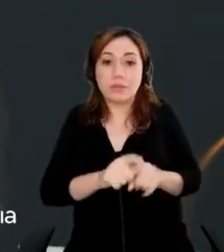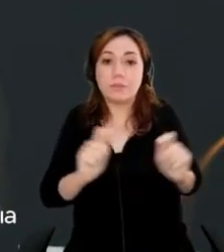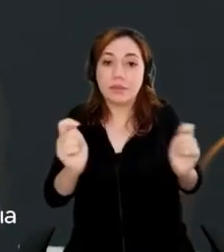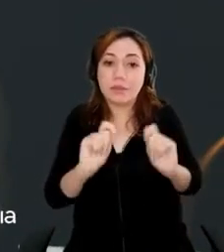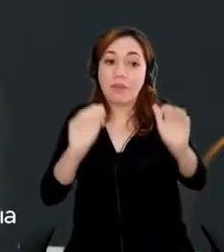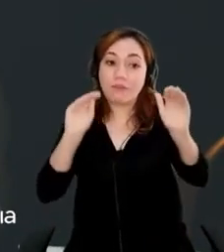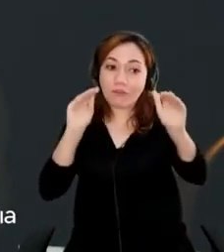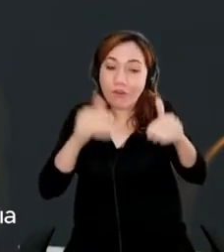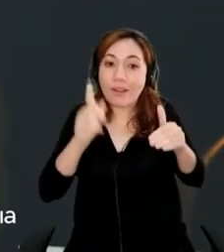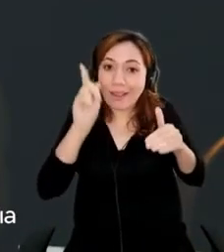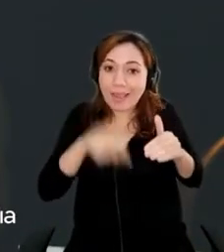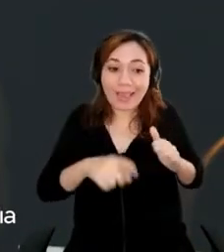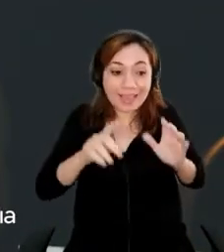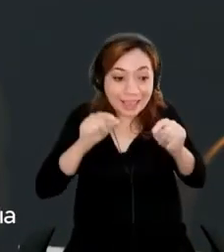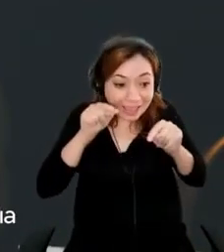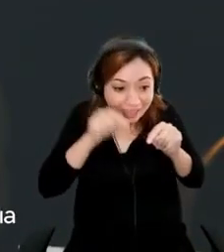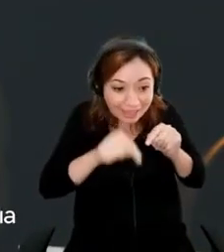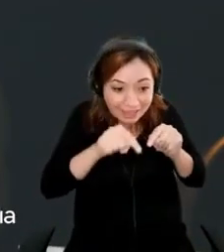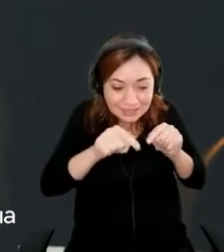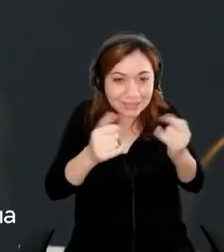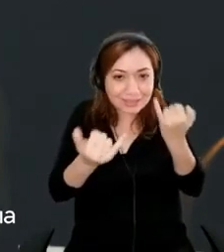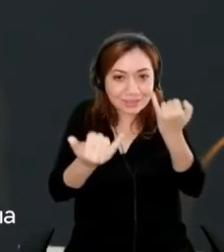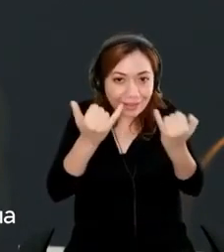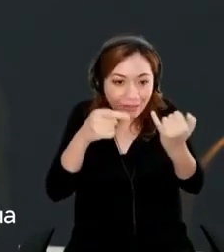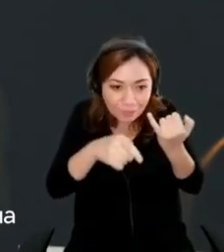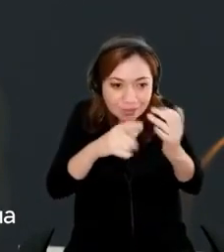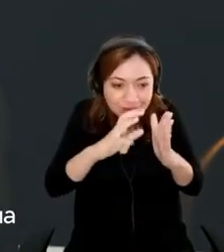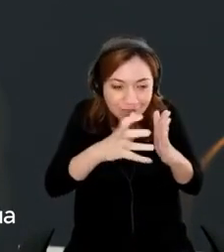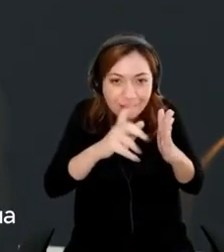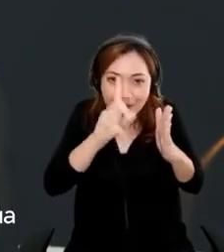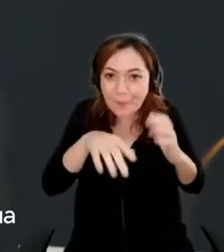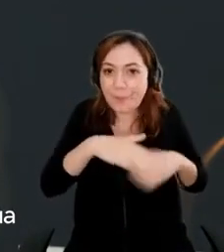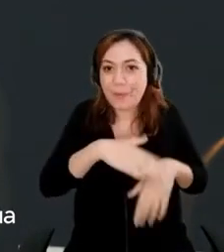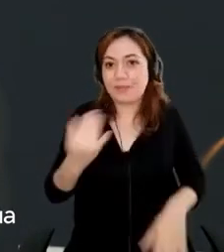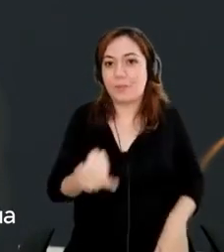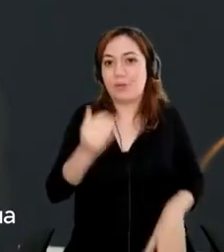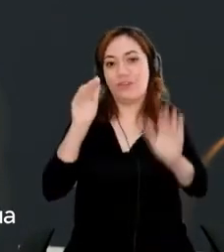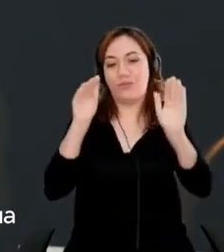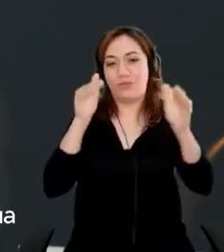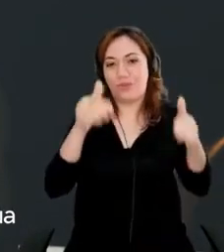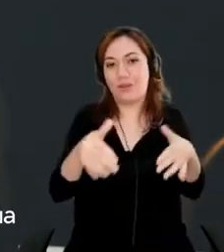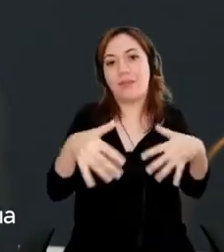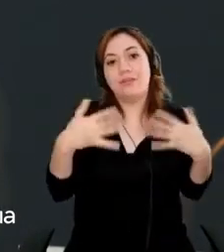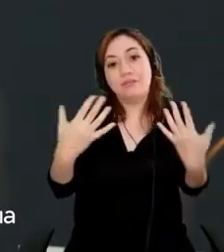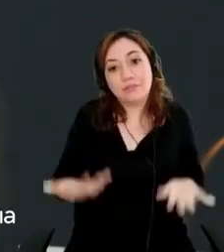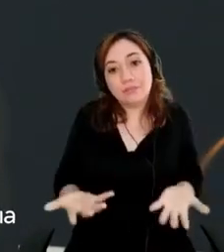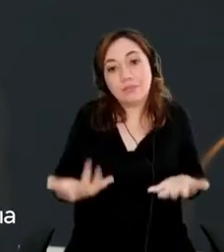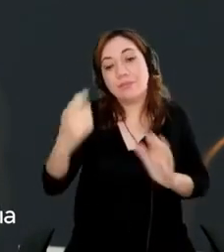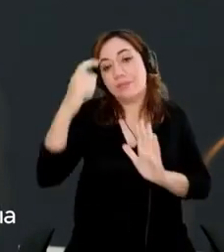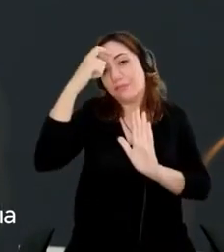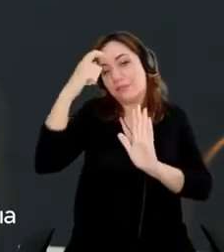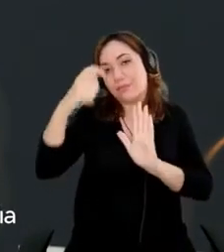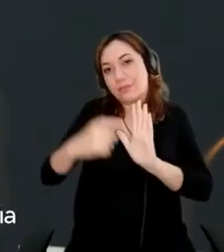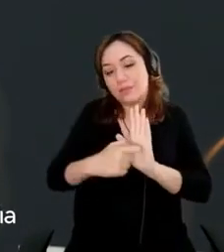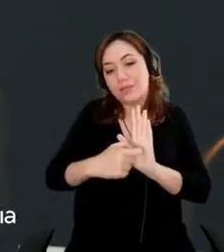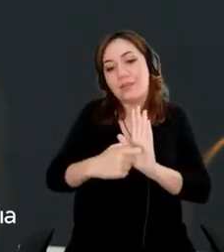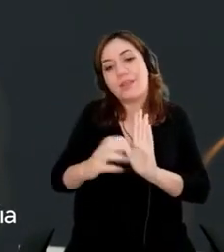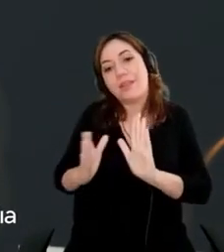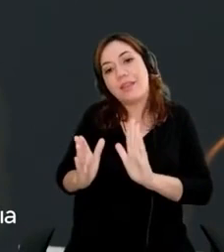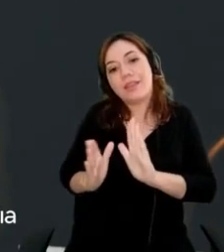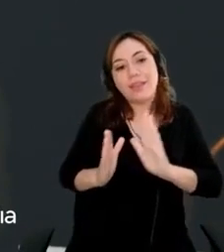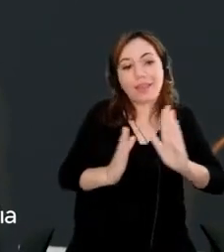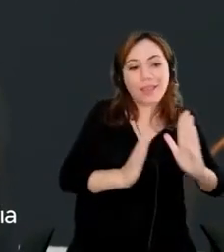So in a way, AI is really the data side of digital transformation. It's the